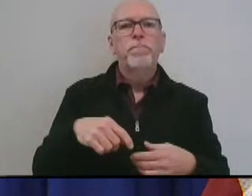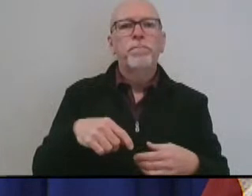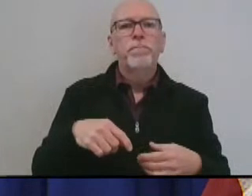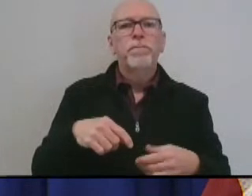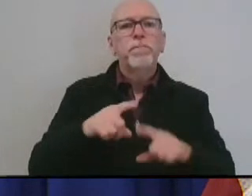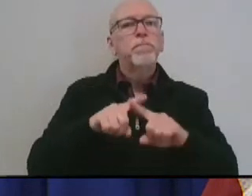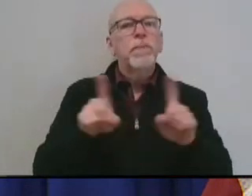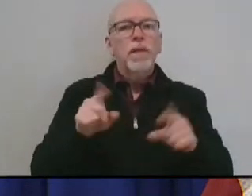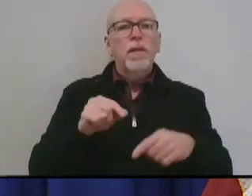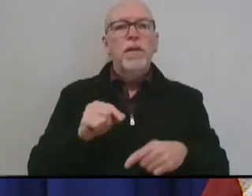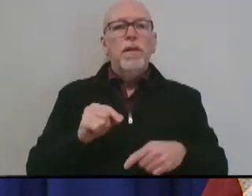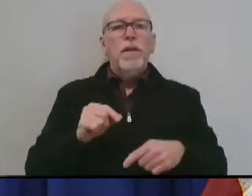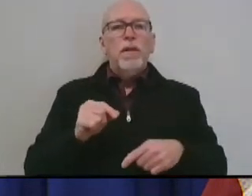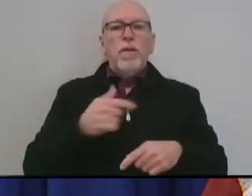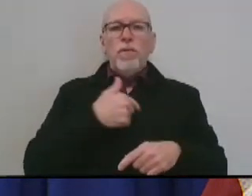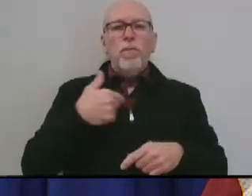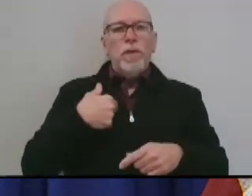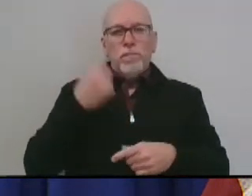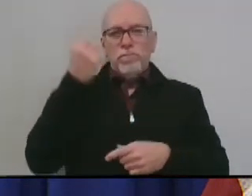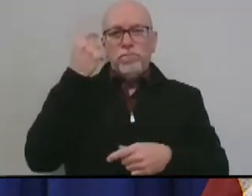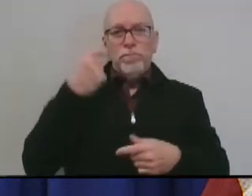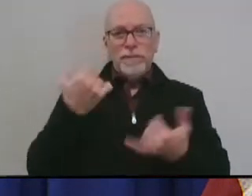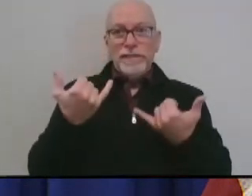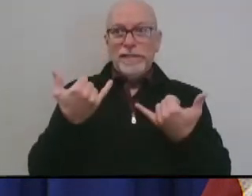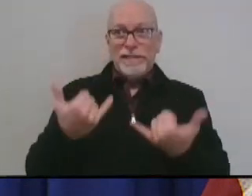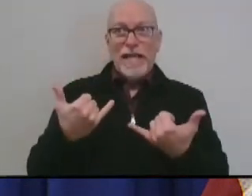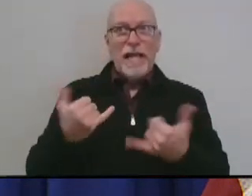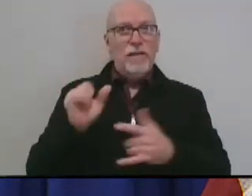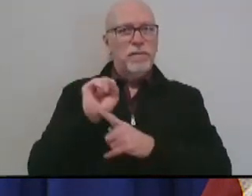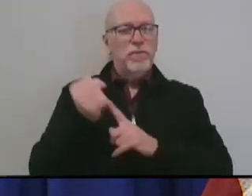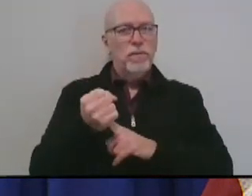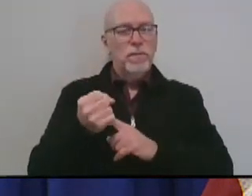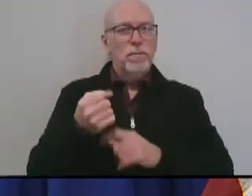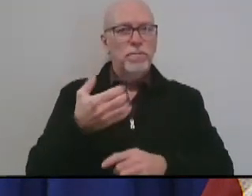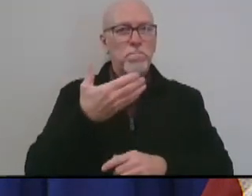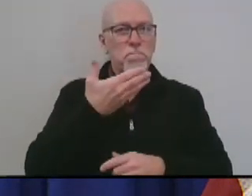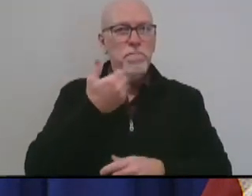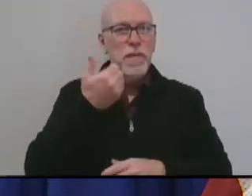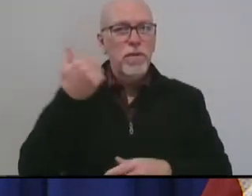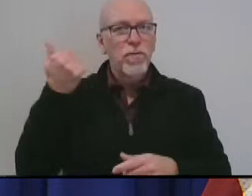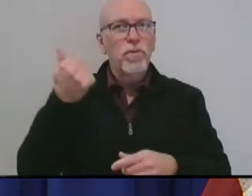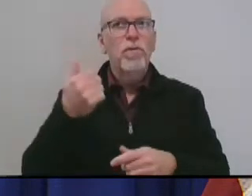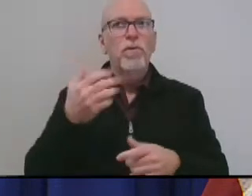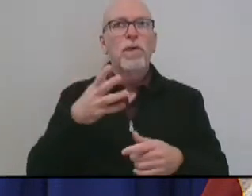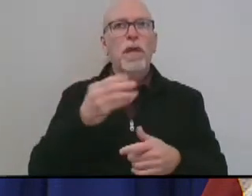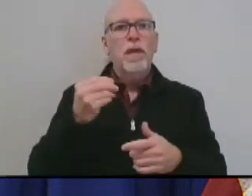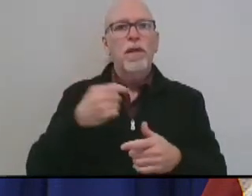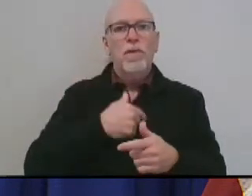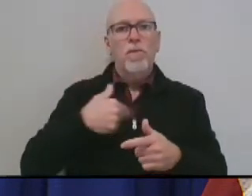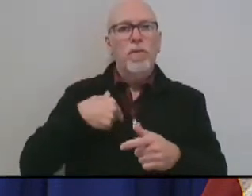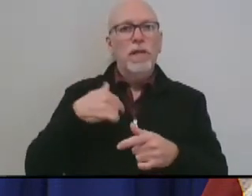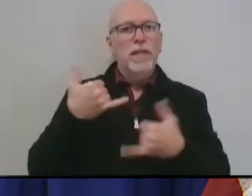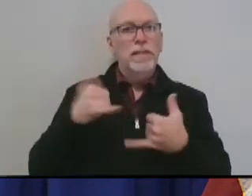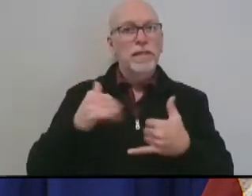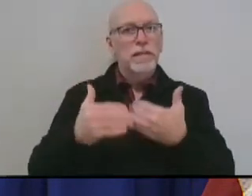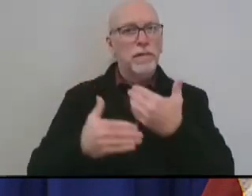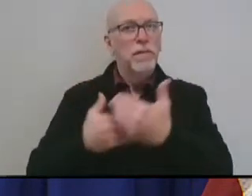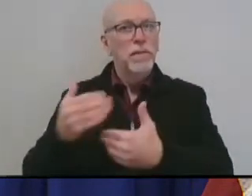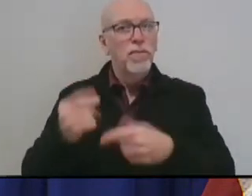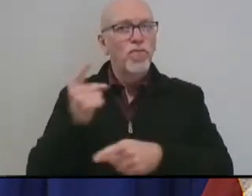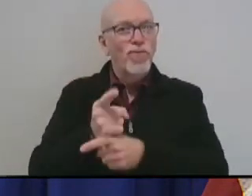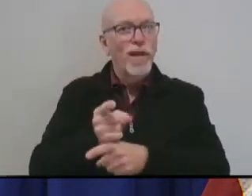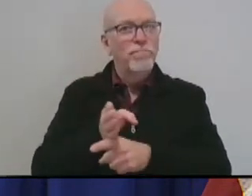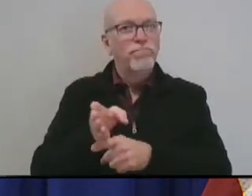but we recognize we're in a good place right now and moving in the right direction.